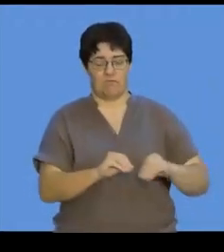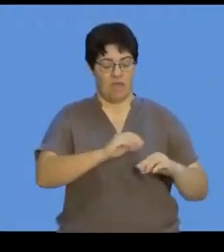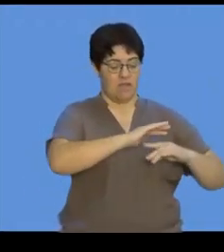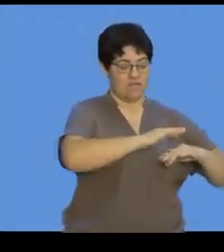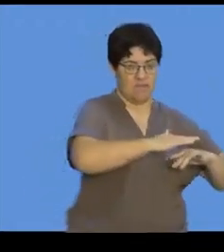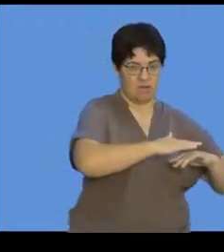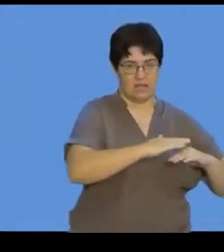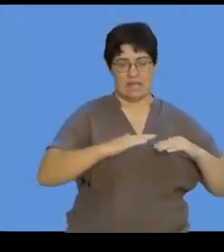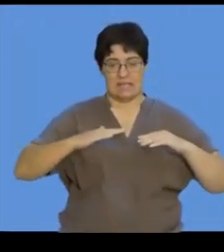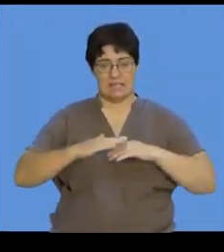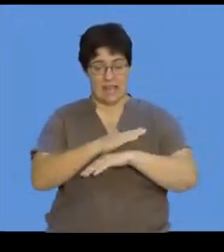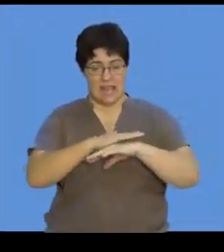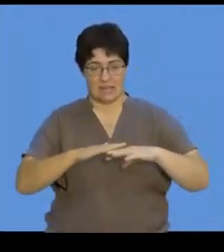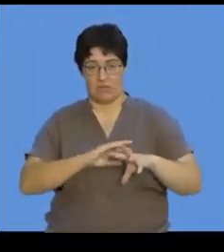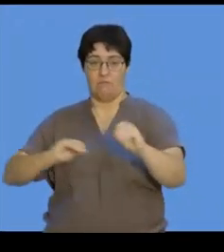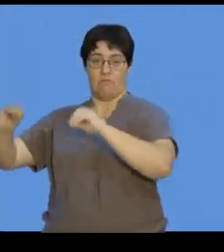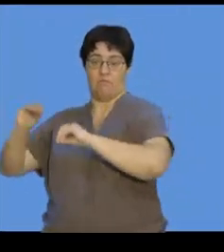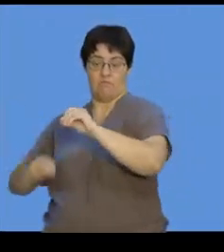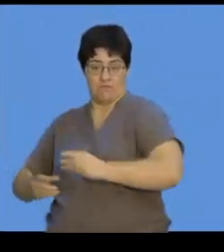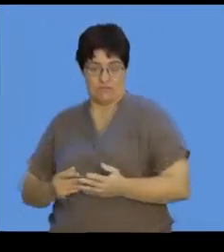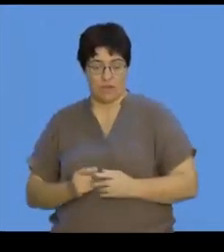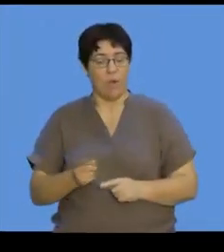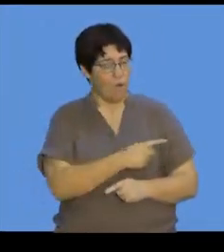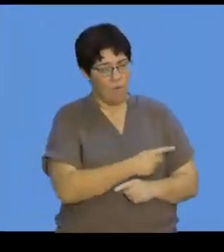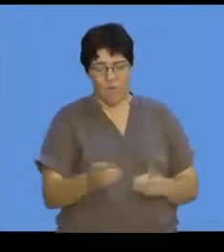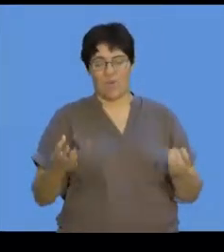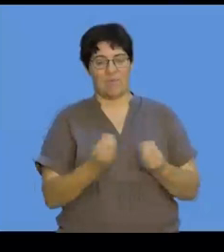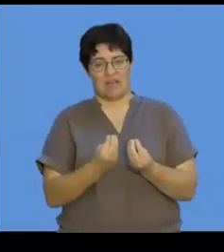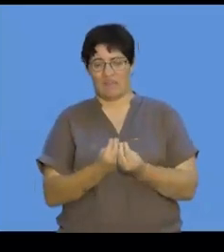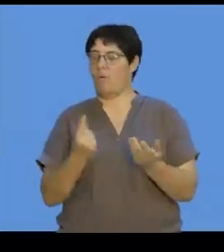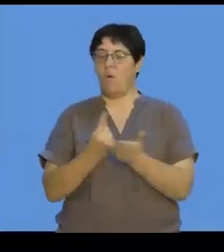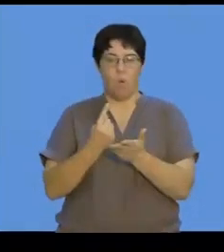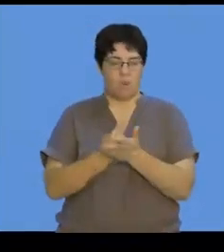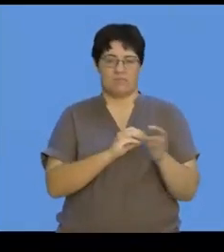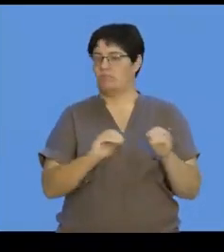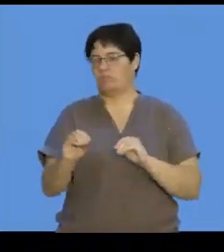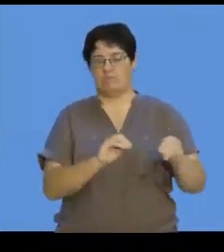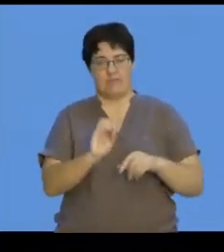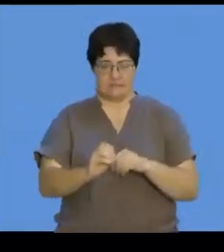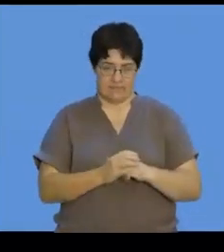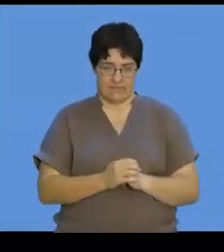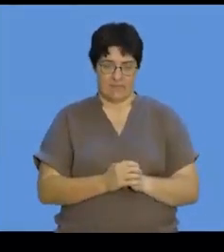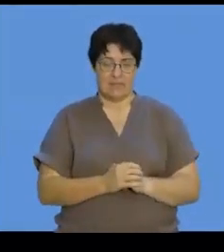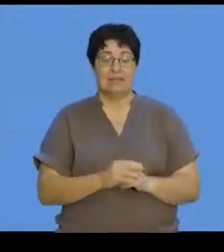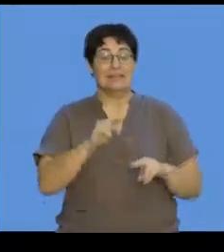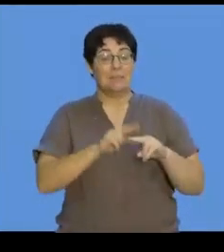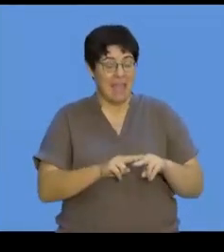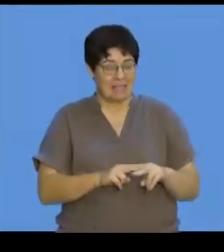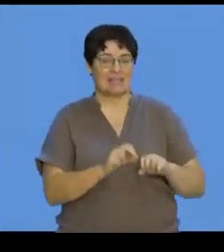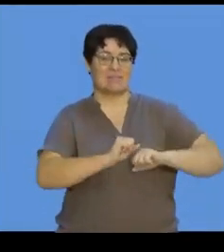amount of energy. So yes, all forms of matter are in a constant state of motion, but it, depending